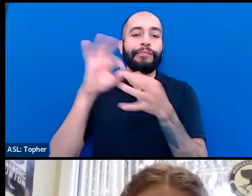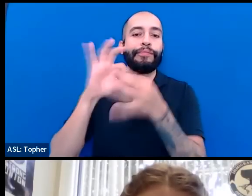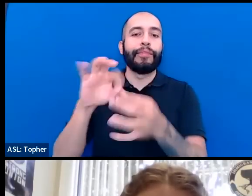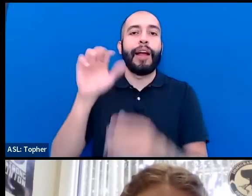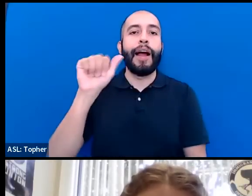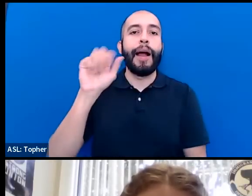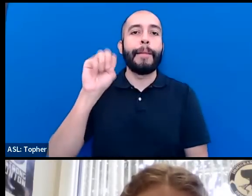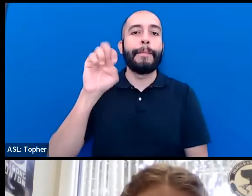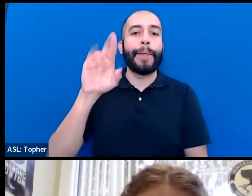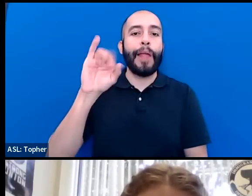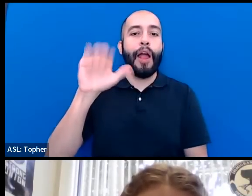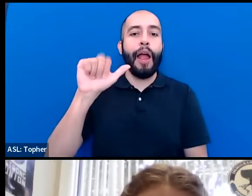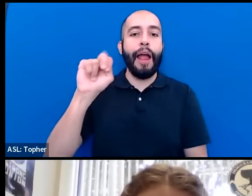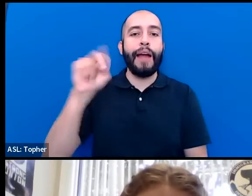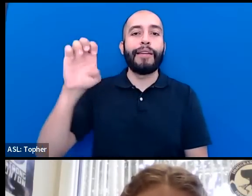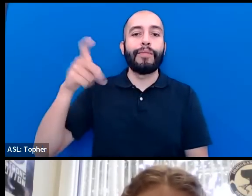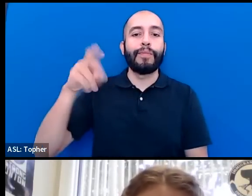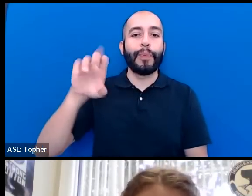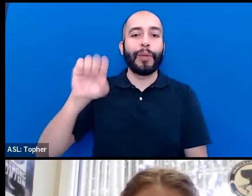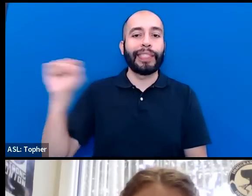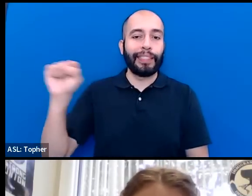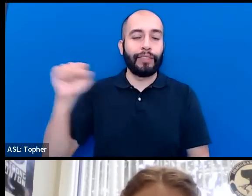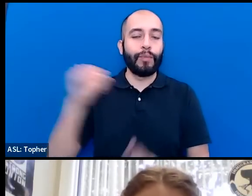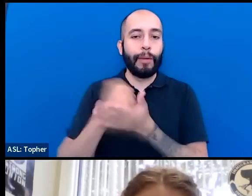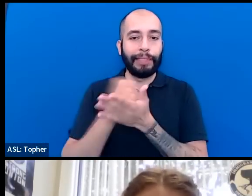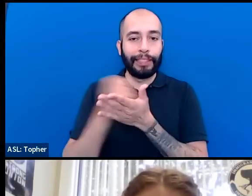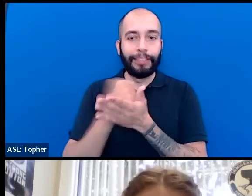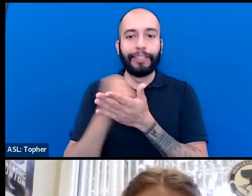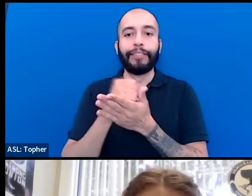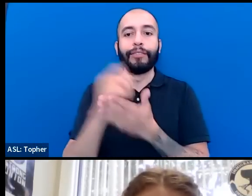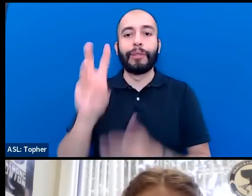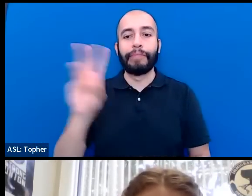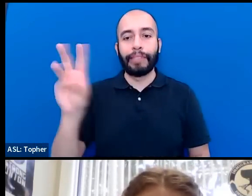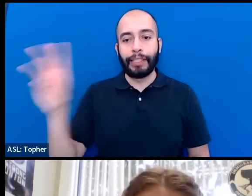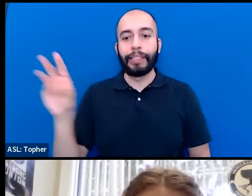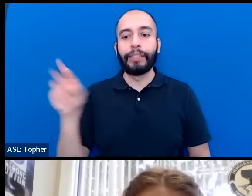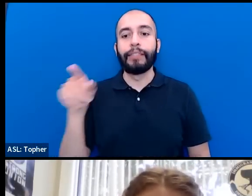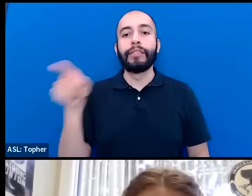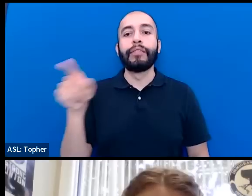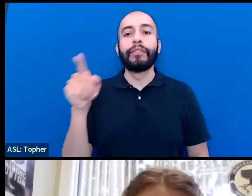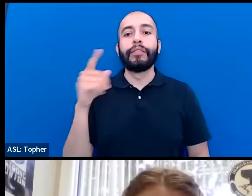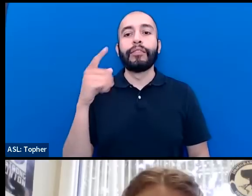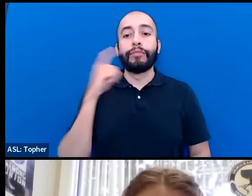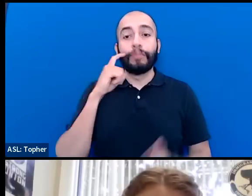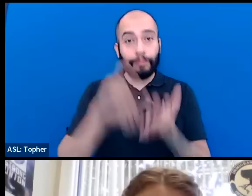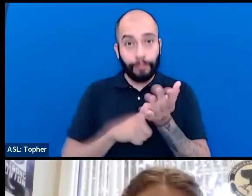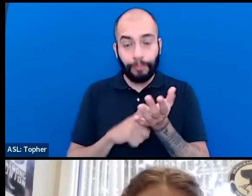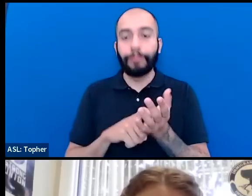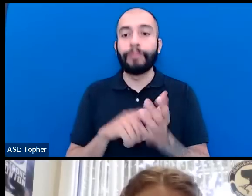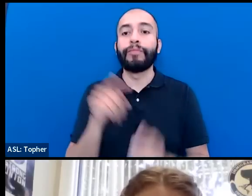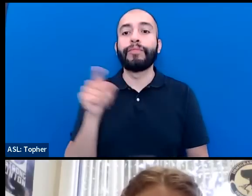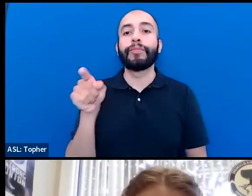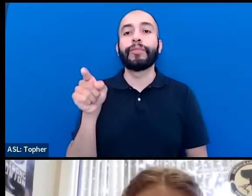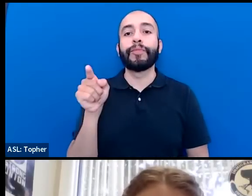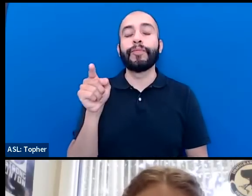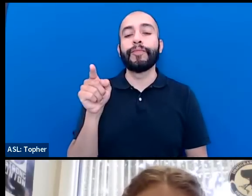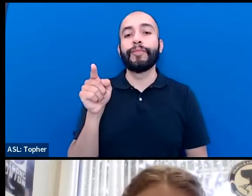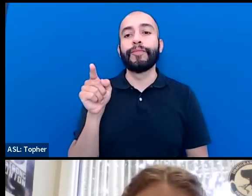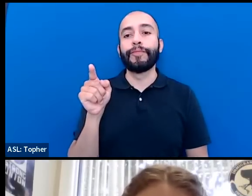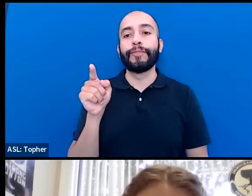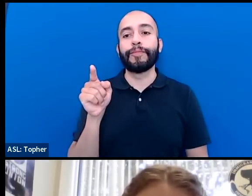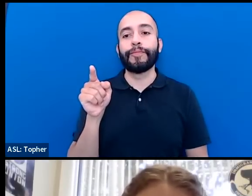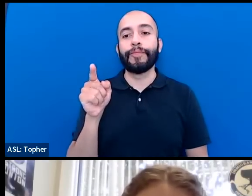ago, that noted that when the huge burst in unionization of the 1930s, which carried over into